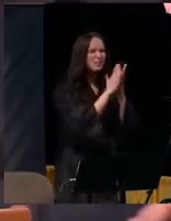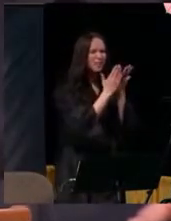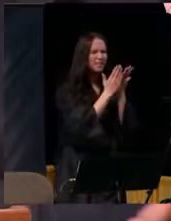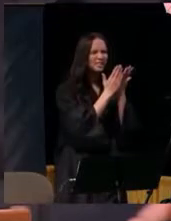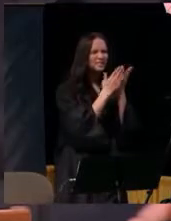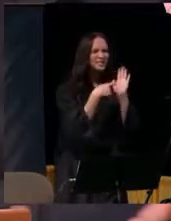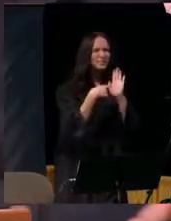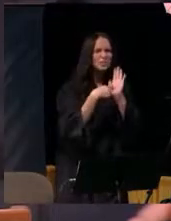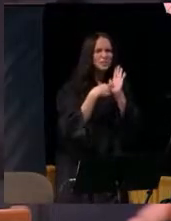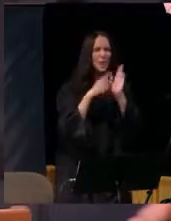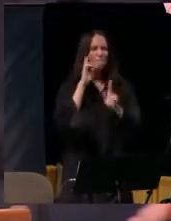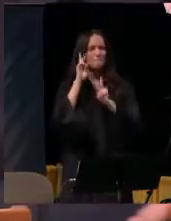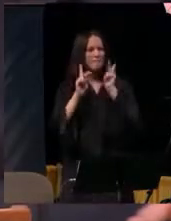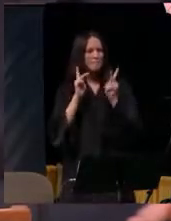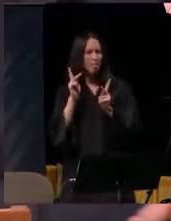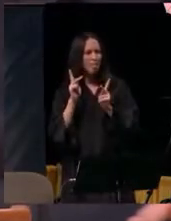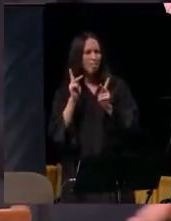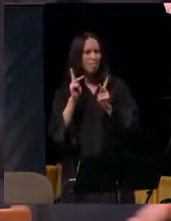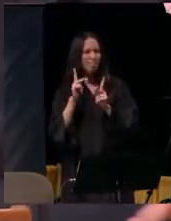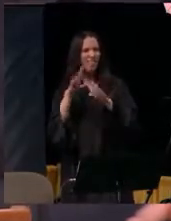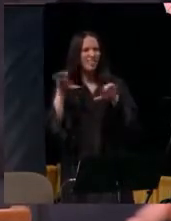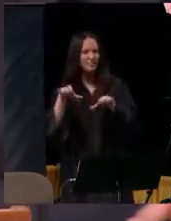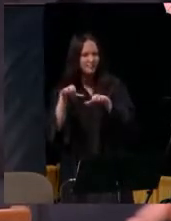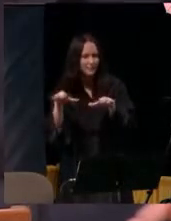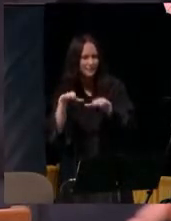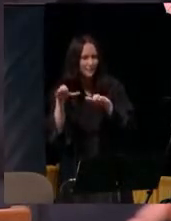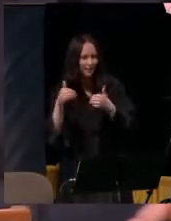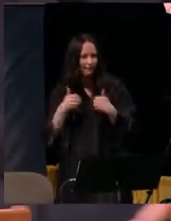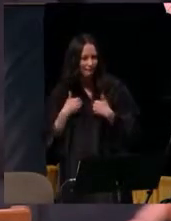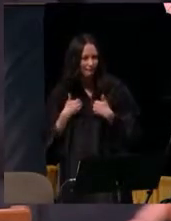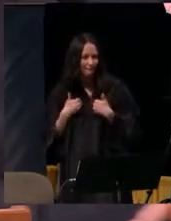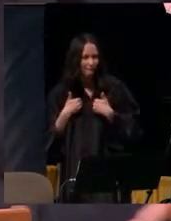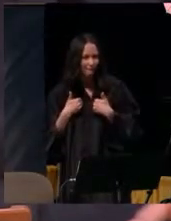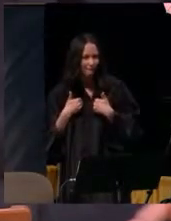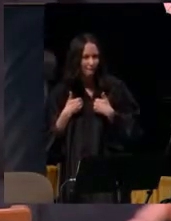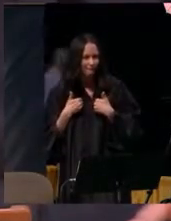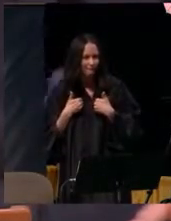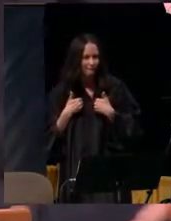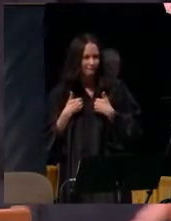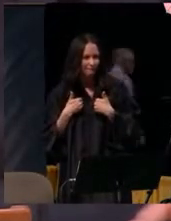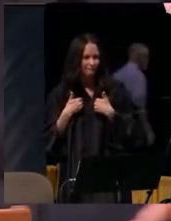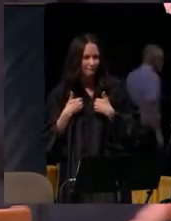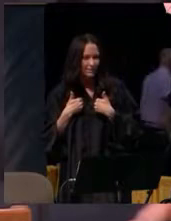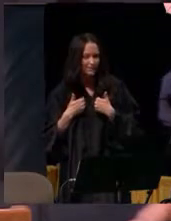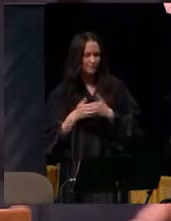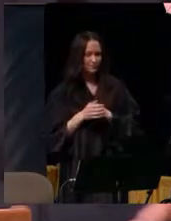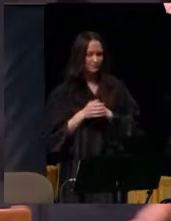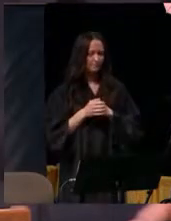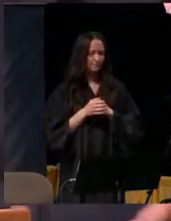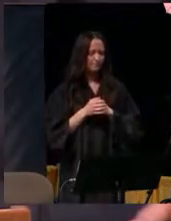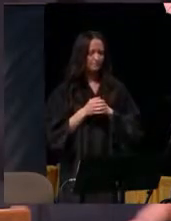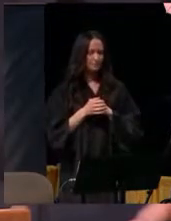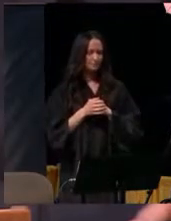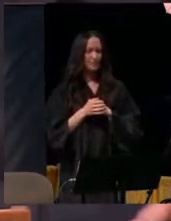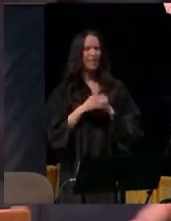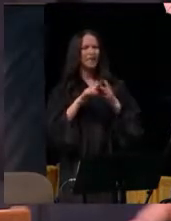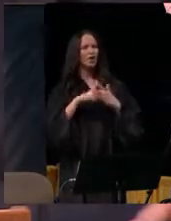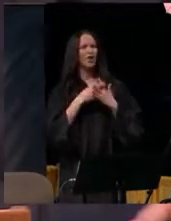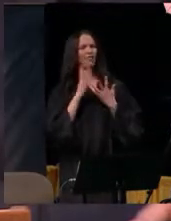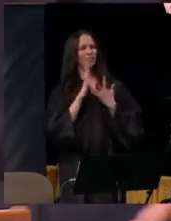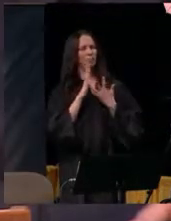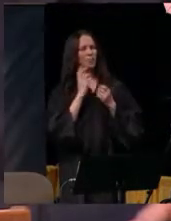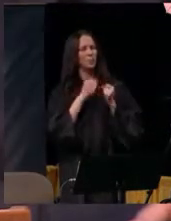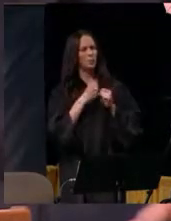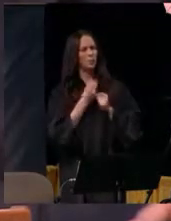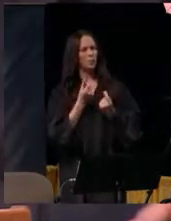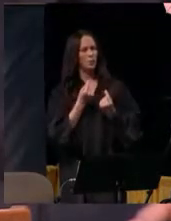small room represents the variety of different people and activities we could have potentially met and pursued. At the start of our freshman year, we were